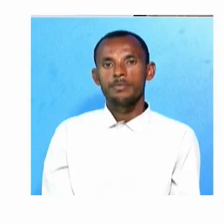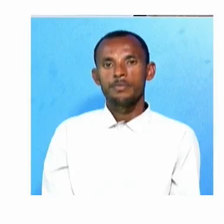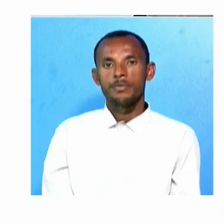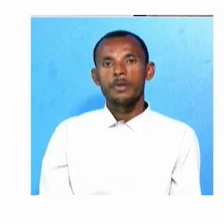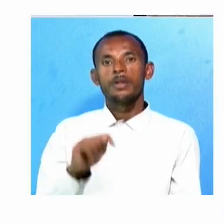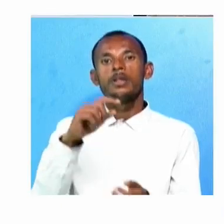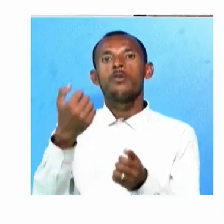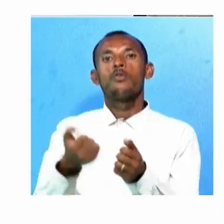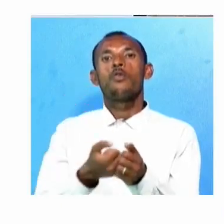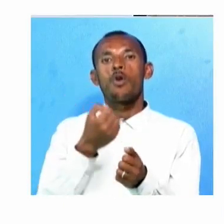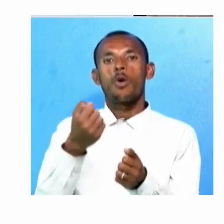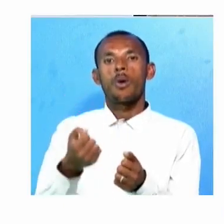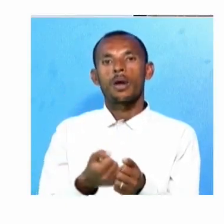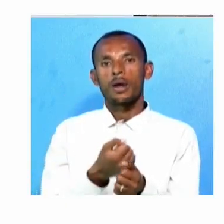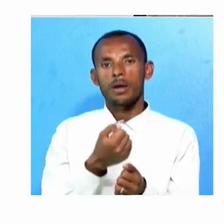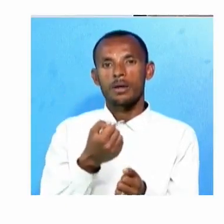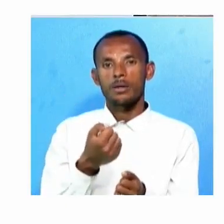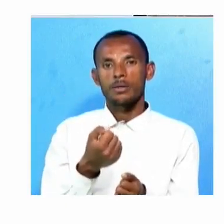the following